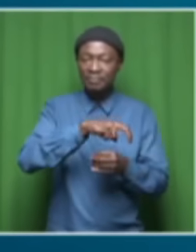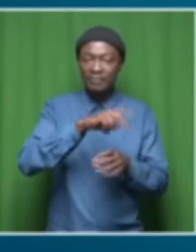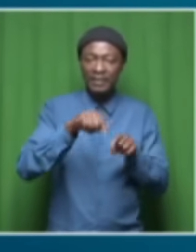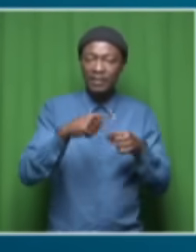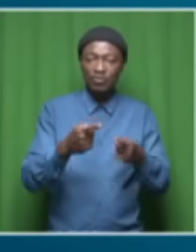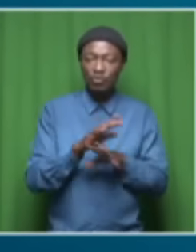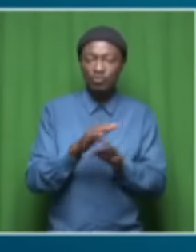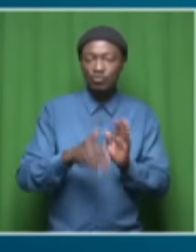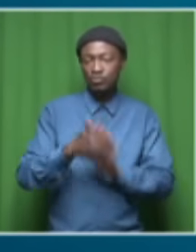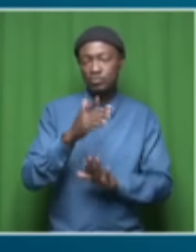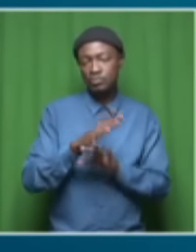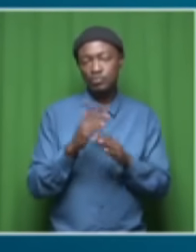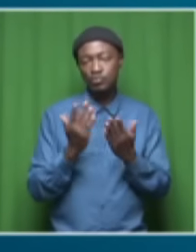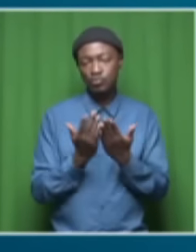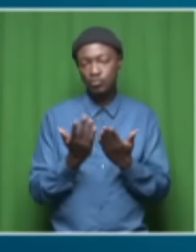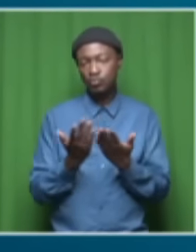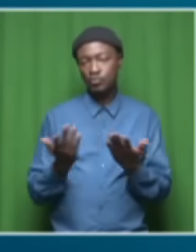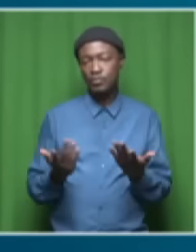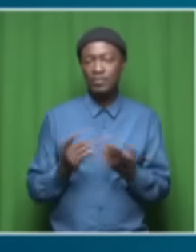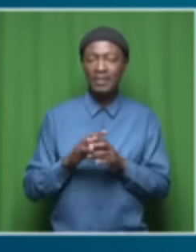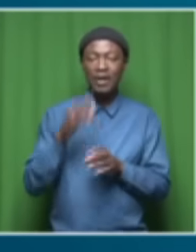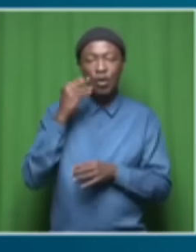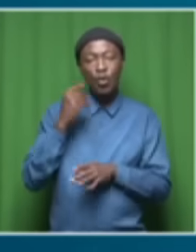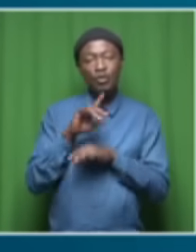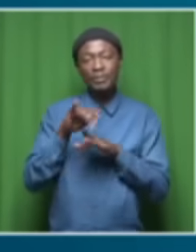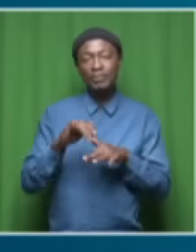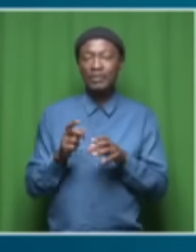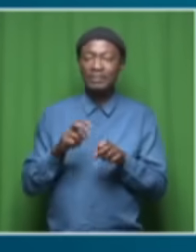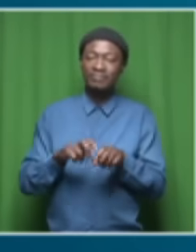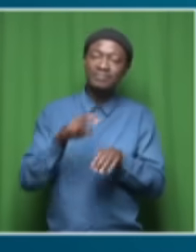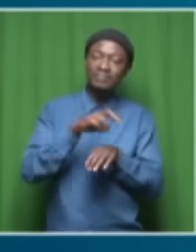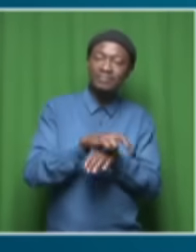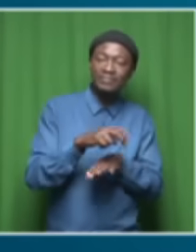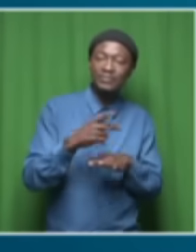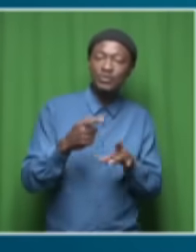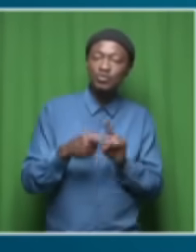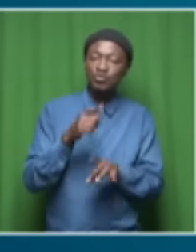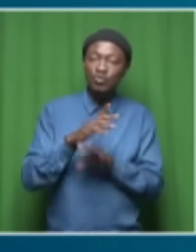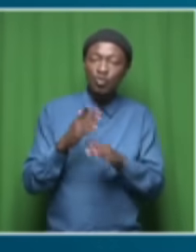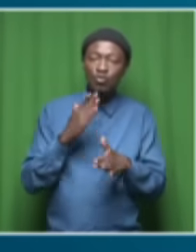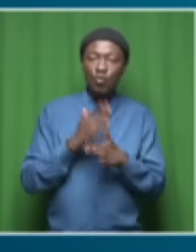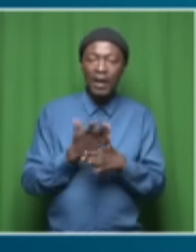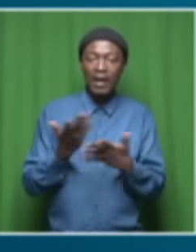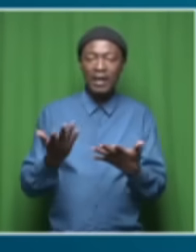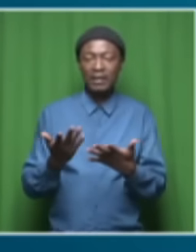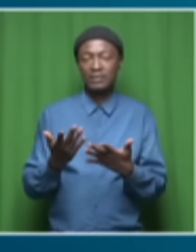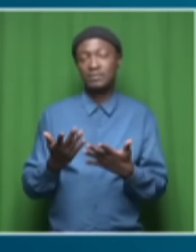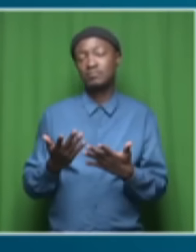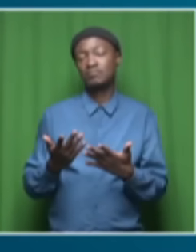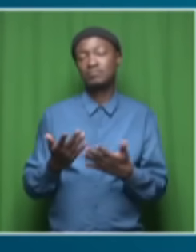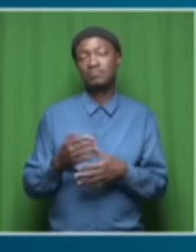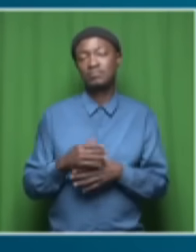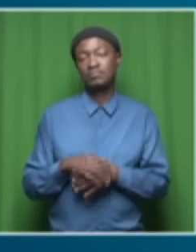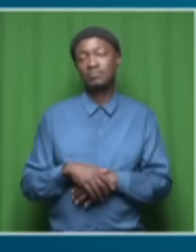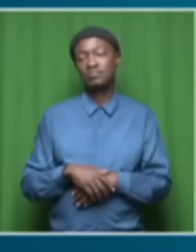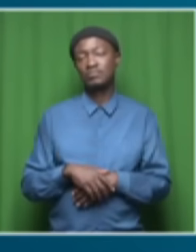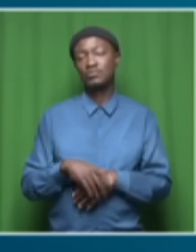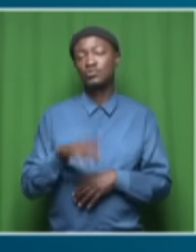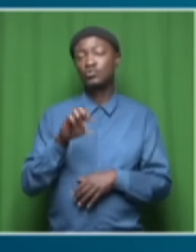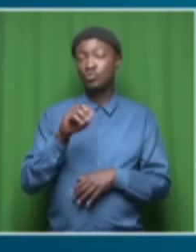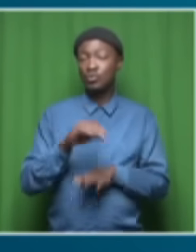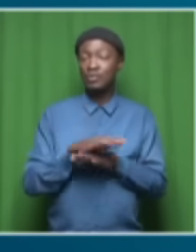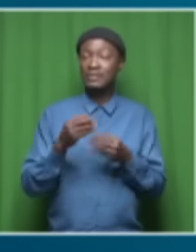go to collect their social grants, and the people actually they can't go to work. So really, the